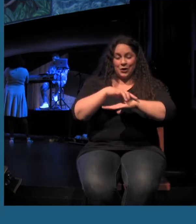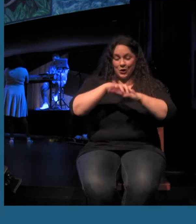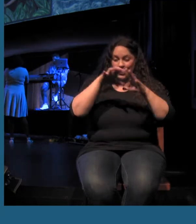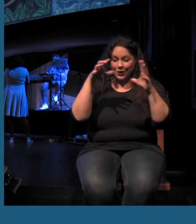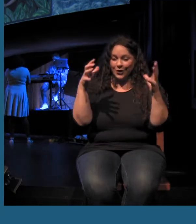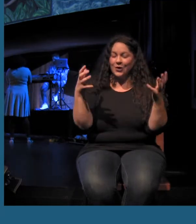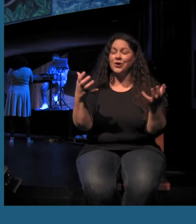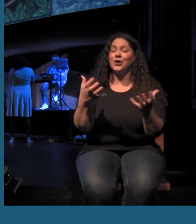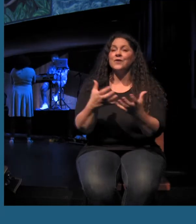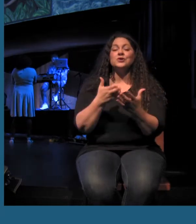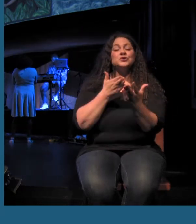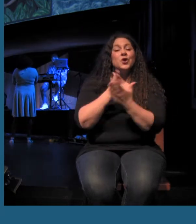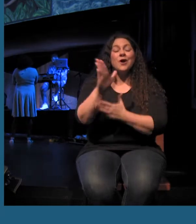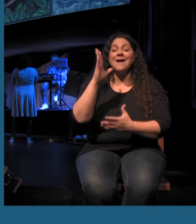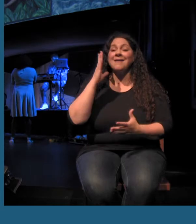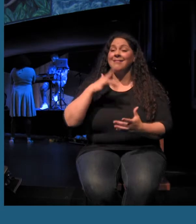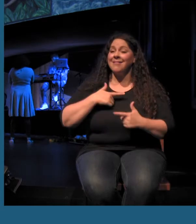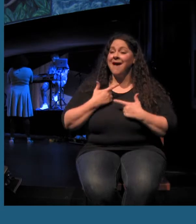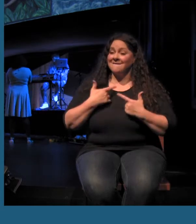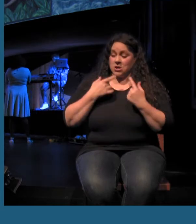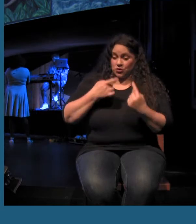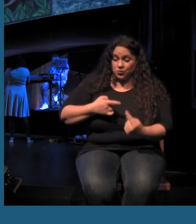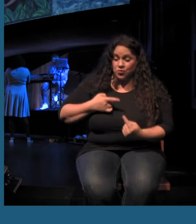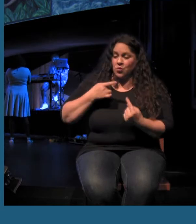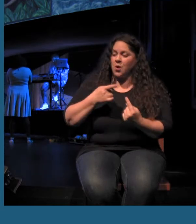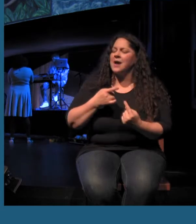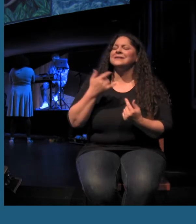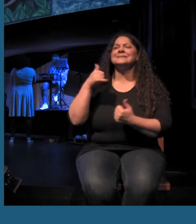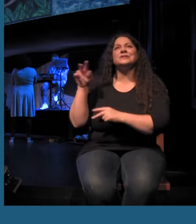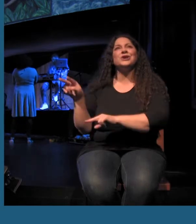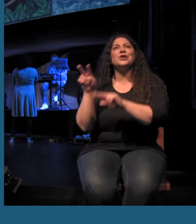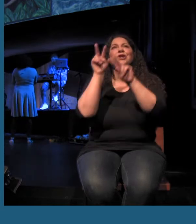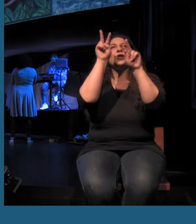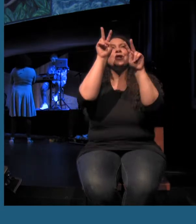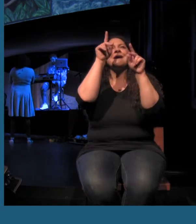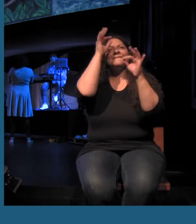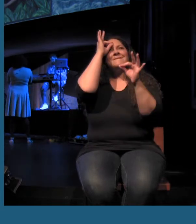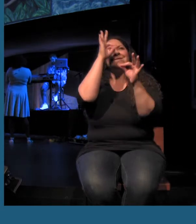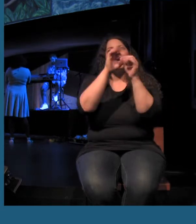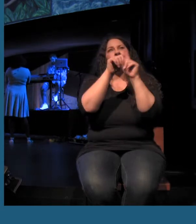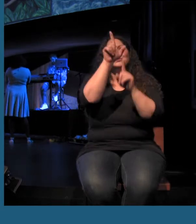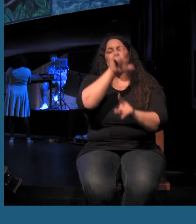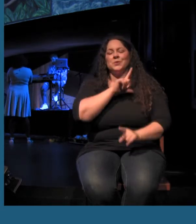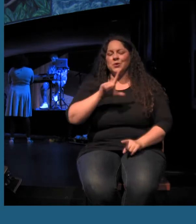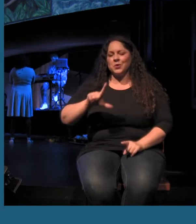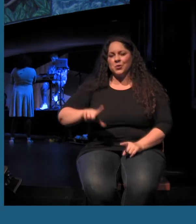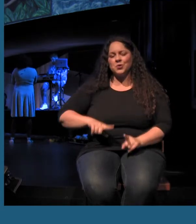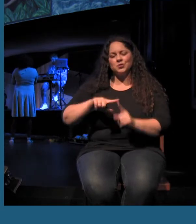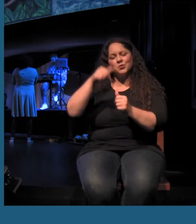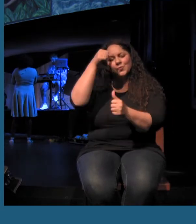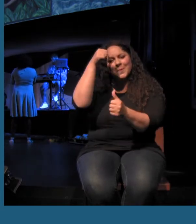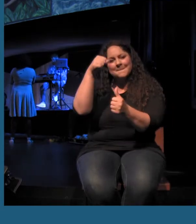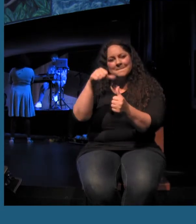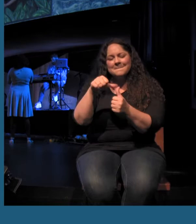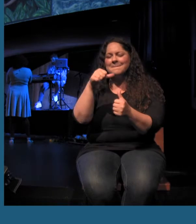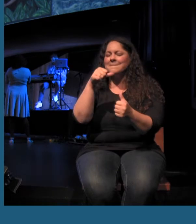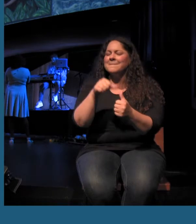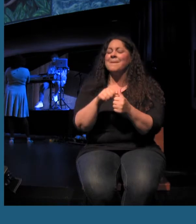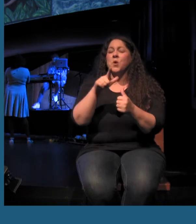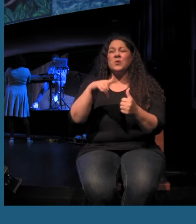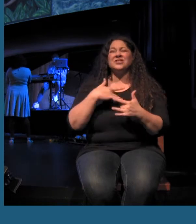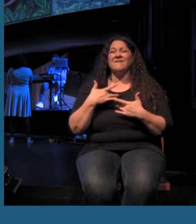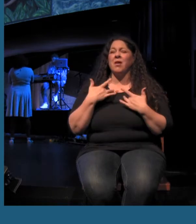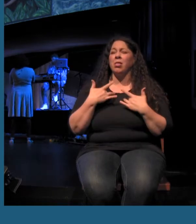of Bailey's stormy days is her love and faith in the Lord, which serves as a reminder of how he pulled her out of that bottomless